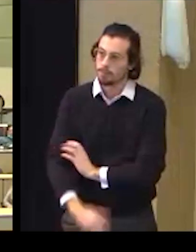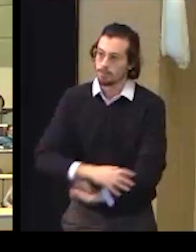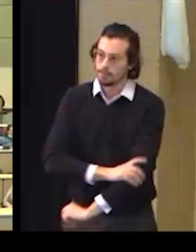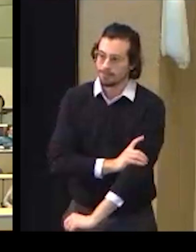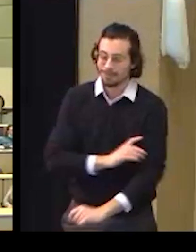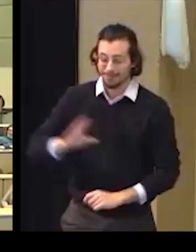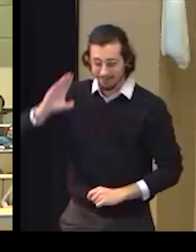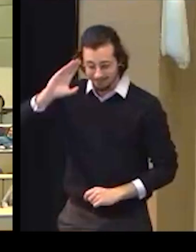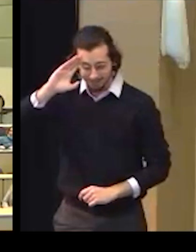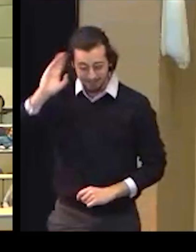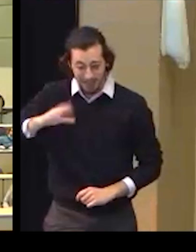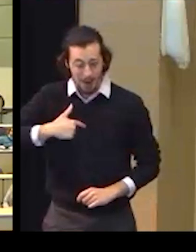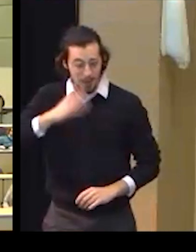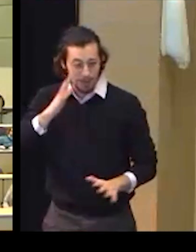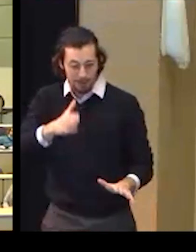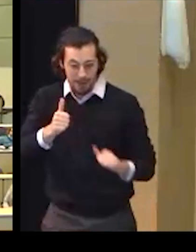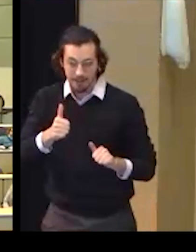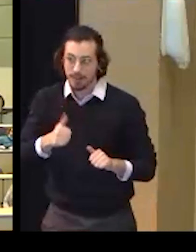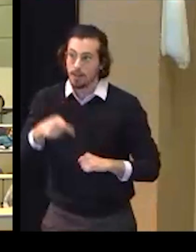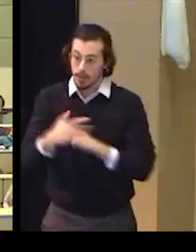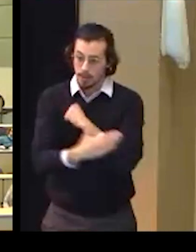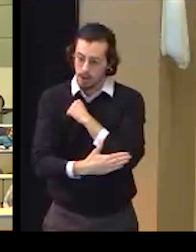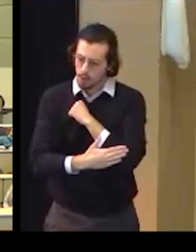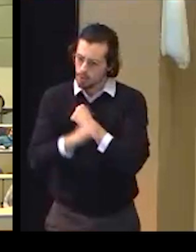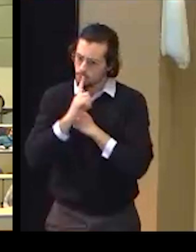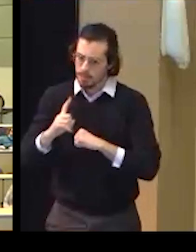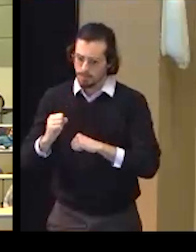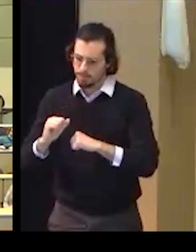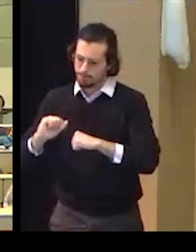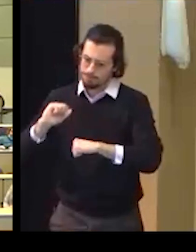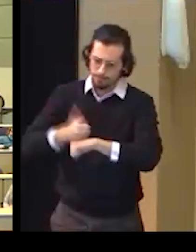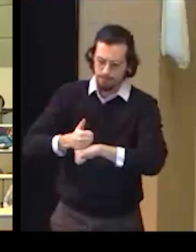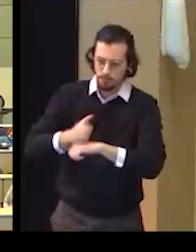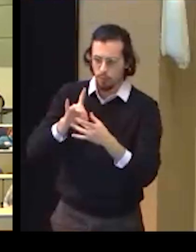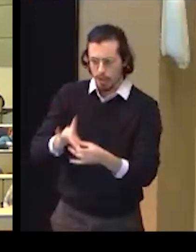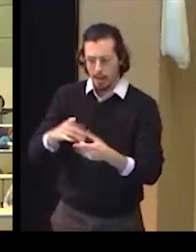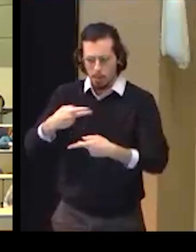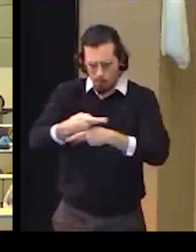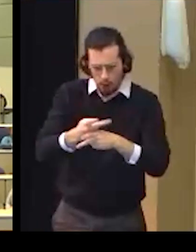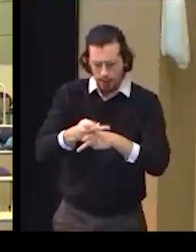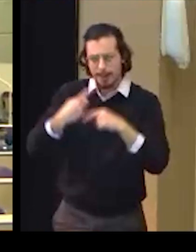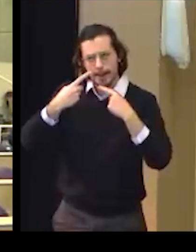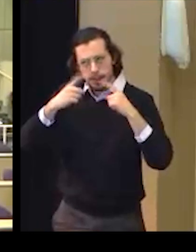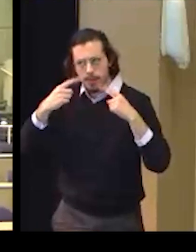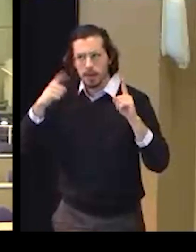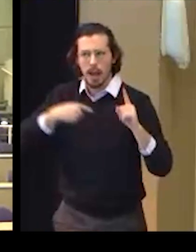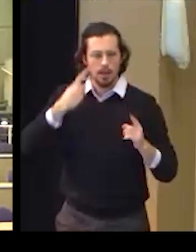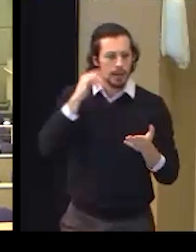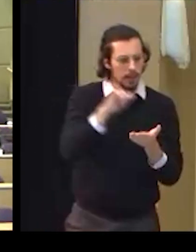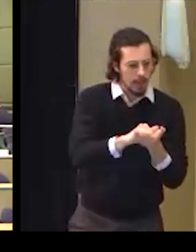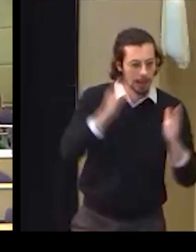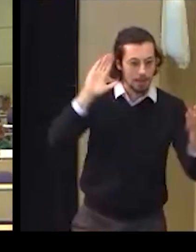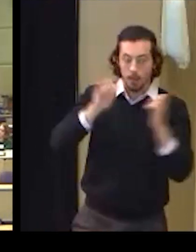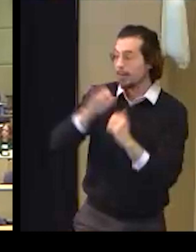Hi, I'll be really fast. This is a country really built a lot on productivity and achievement, and I think about that in contrast to, you